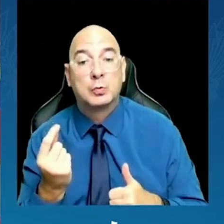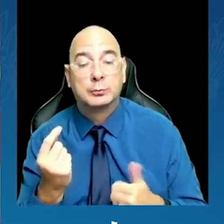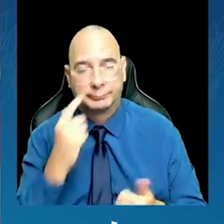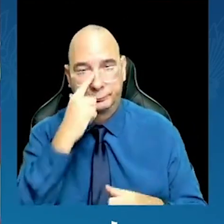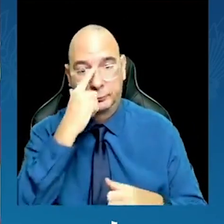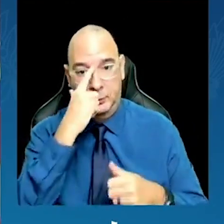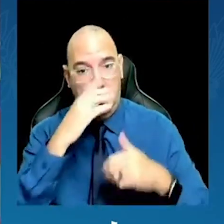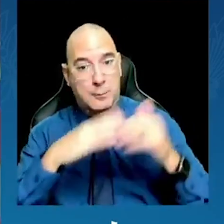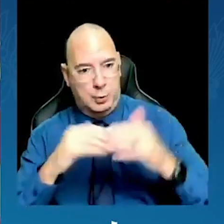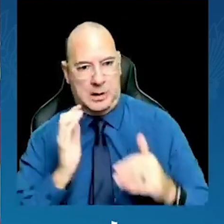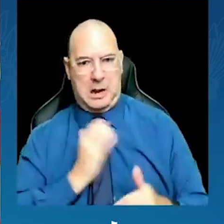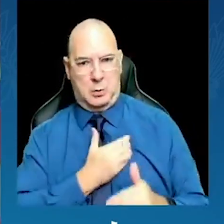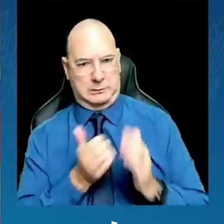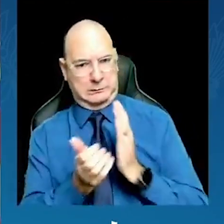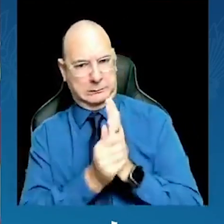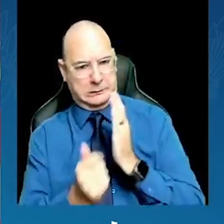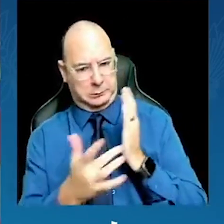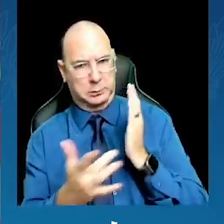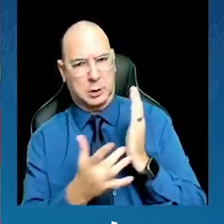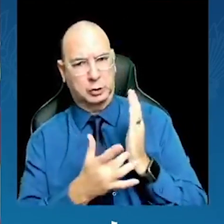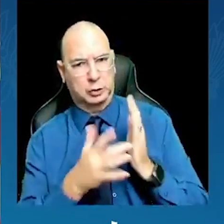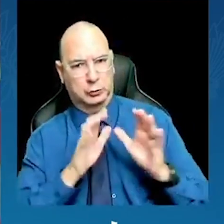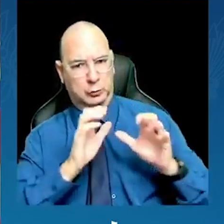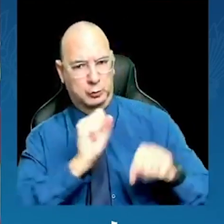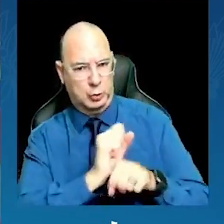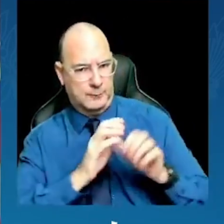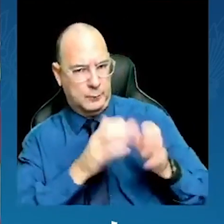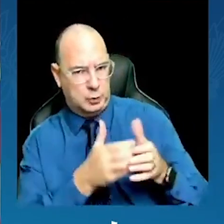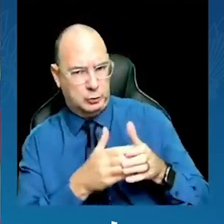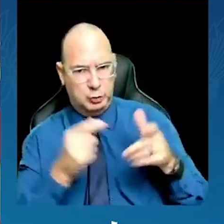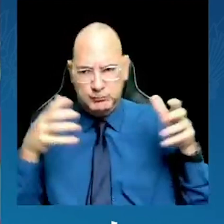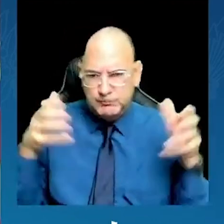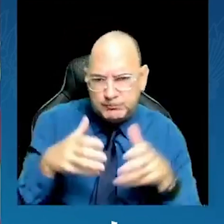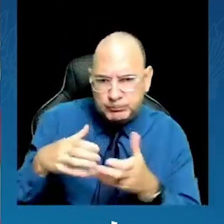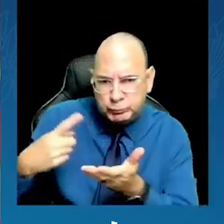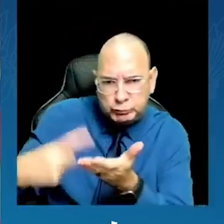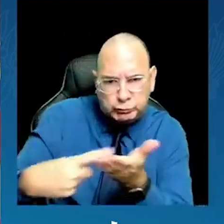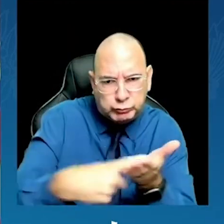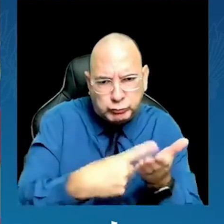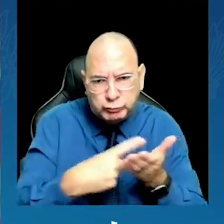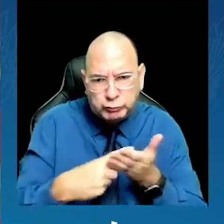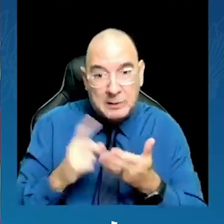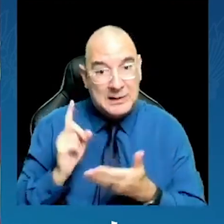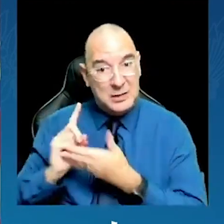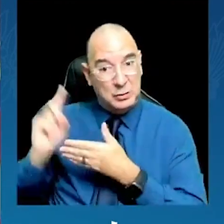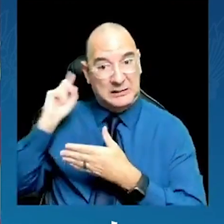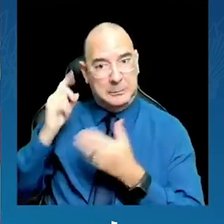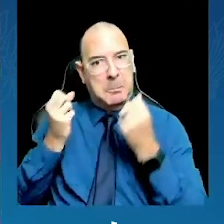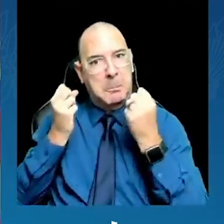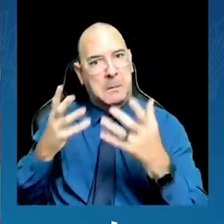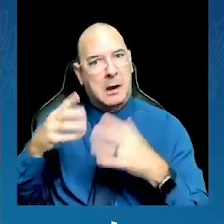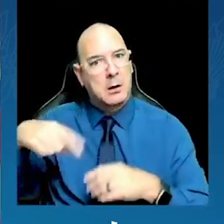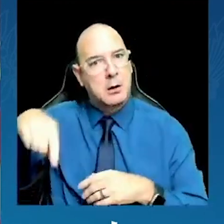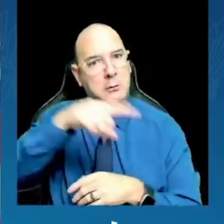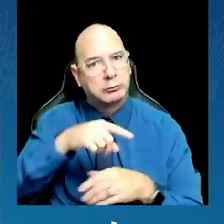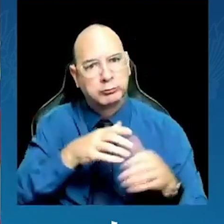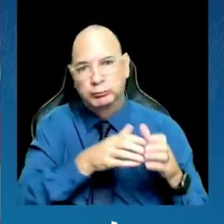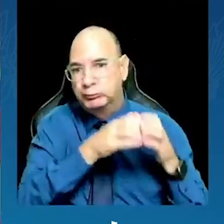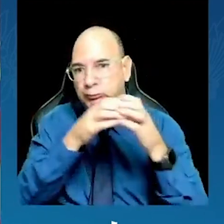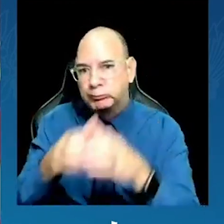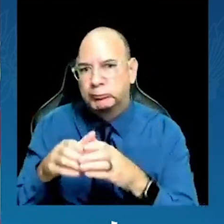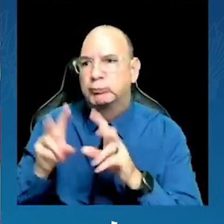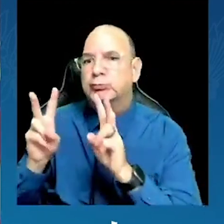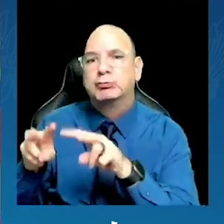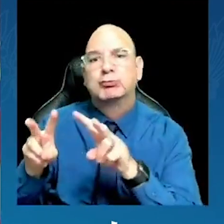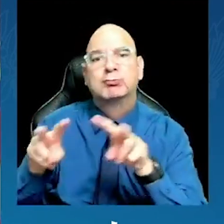workforce. So last week, with many of you, I had the honor to visit the Kennedy Space Center. There I